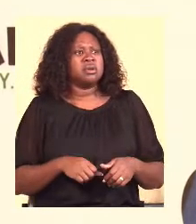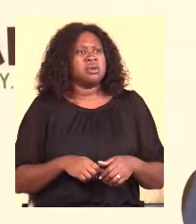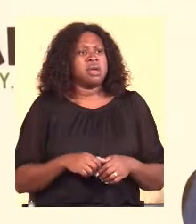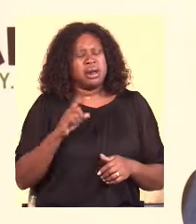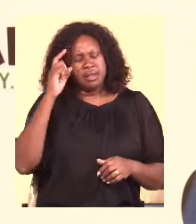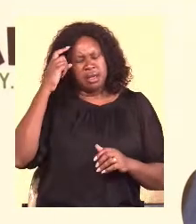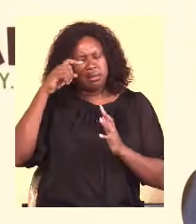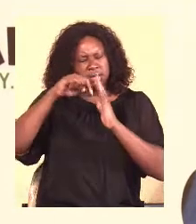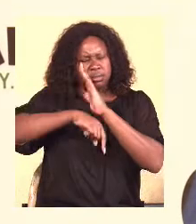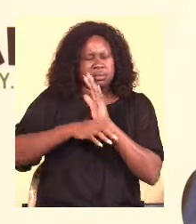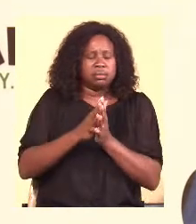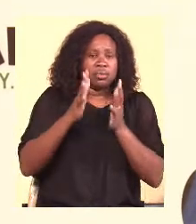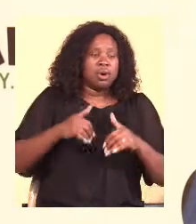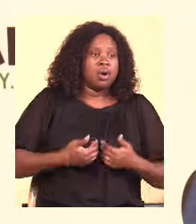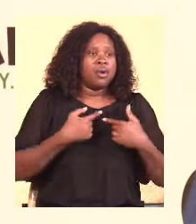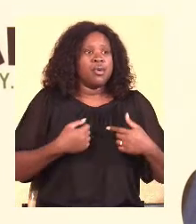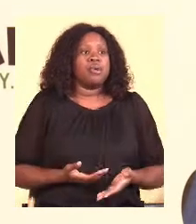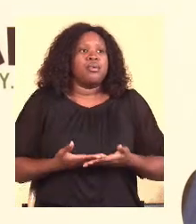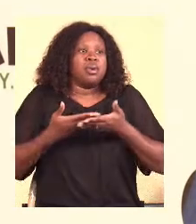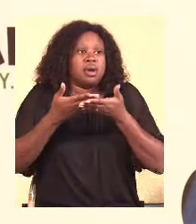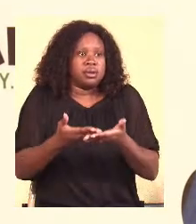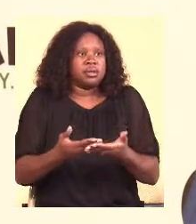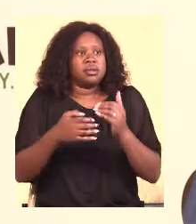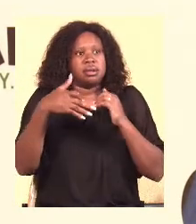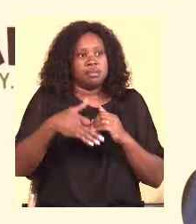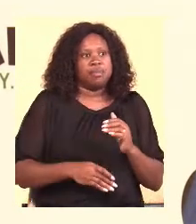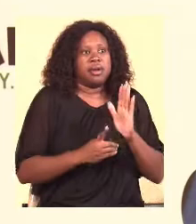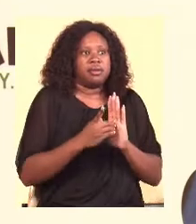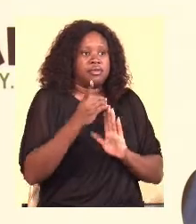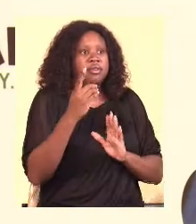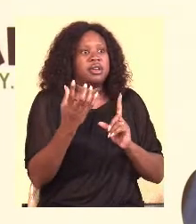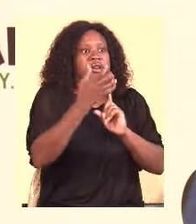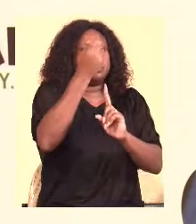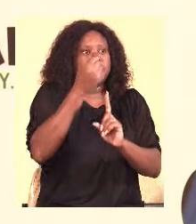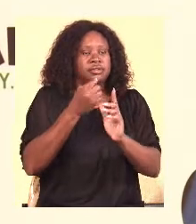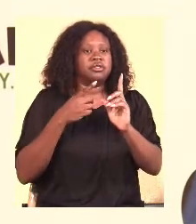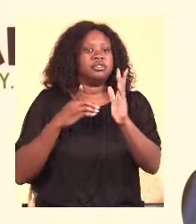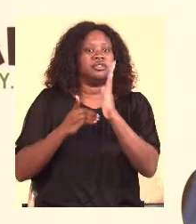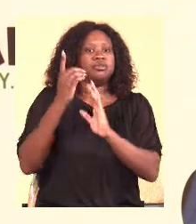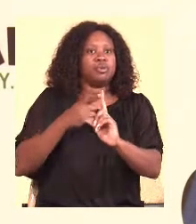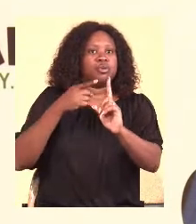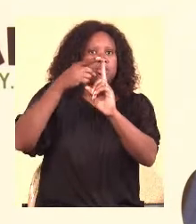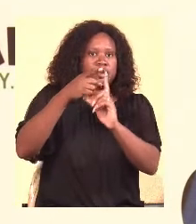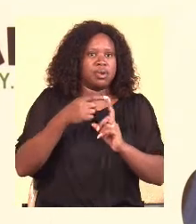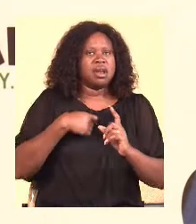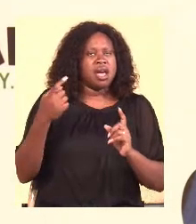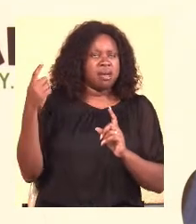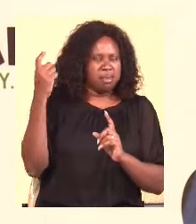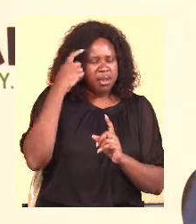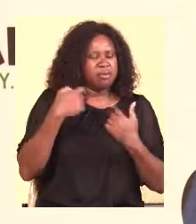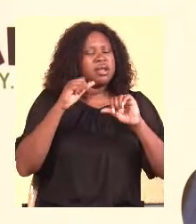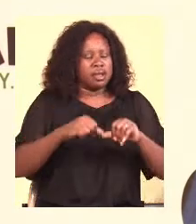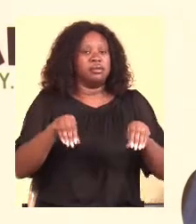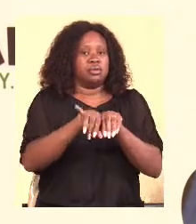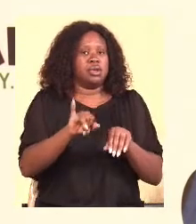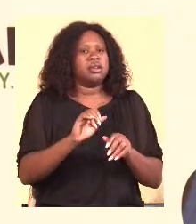think more about how we are going to assist this country to develop and achieve its development objectives. And I believe we can do this. We just need